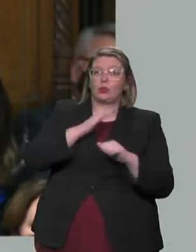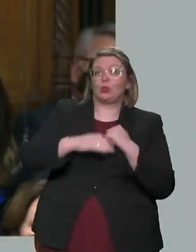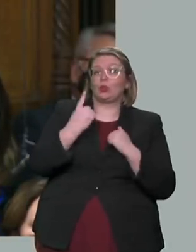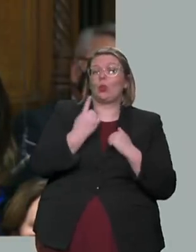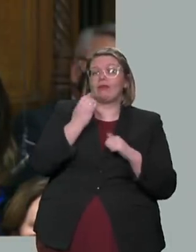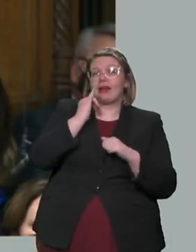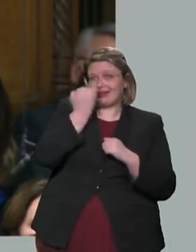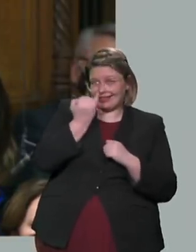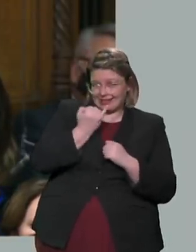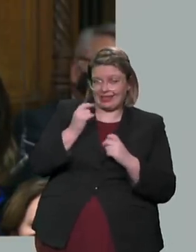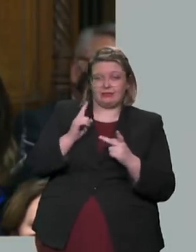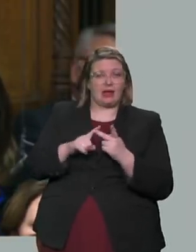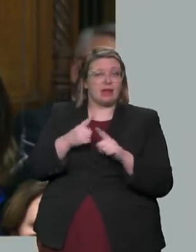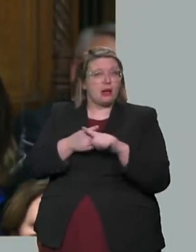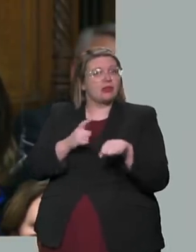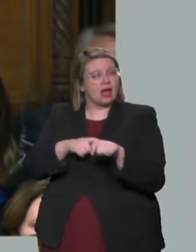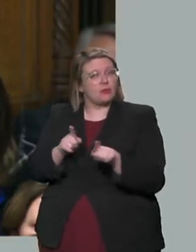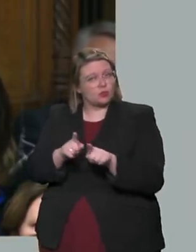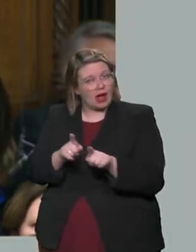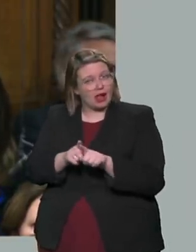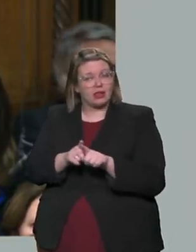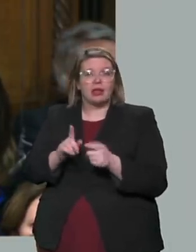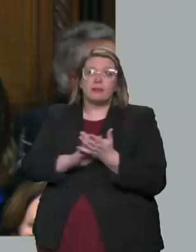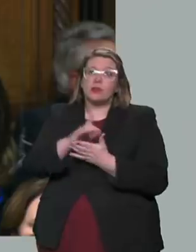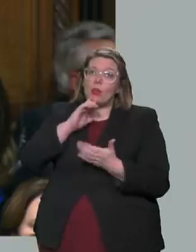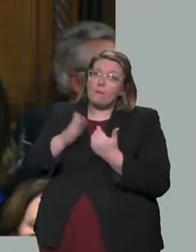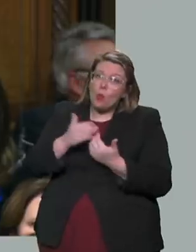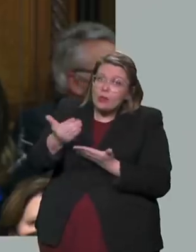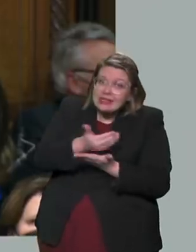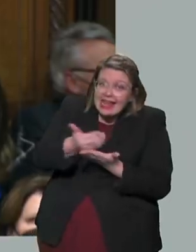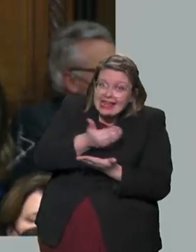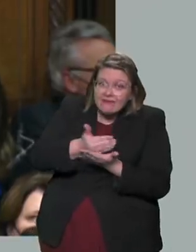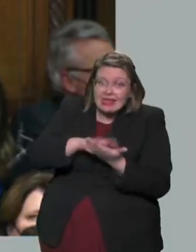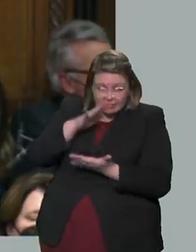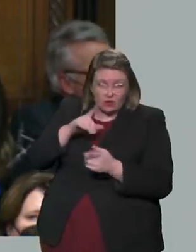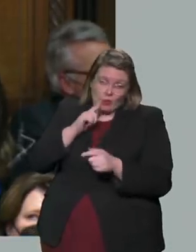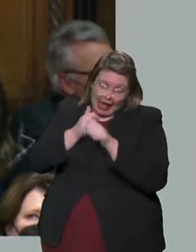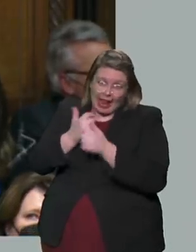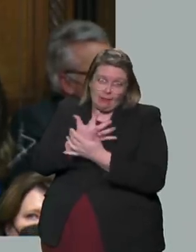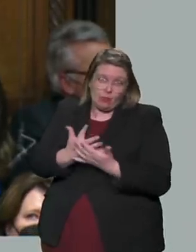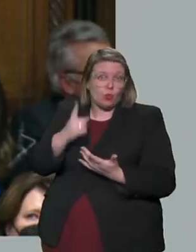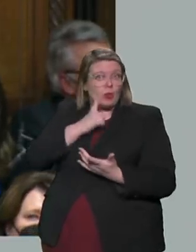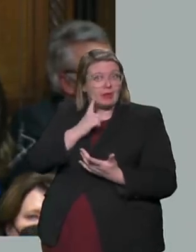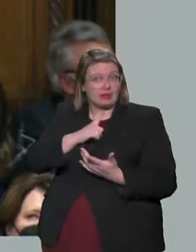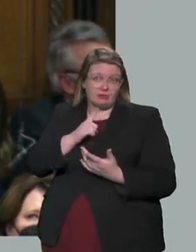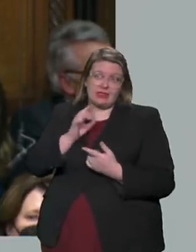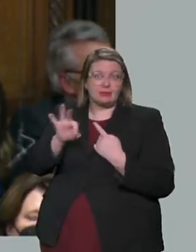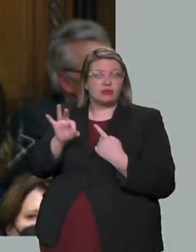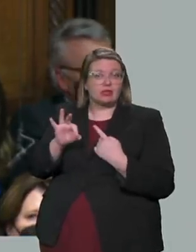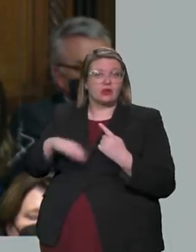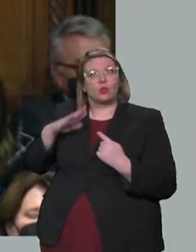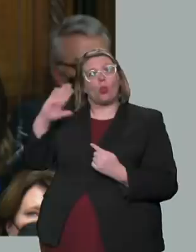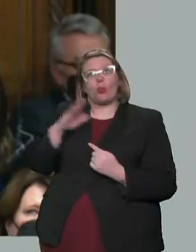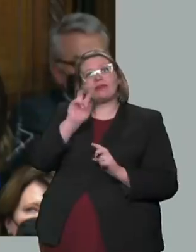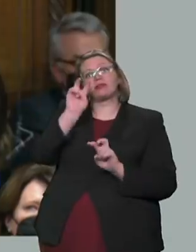of pounds in long-term savings, levelling up the retirements of workers, especially women, in the towns and villages of North West Durham and across